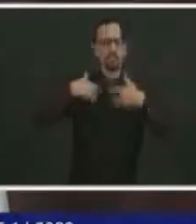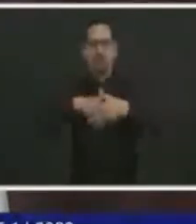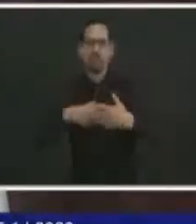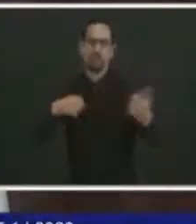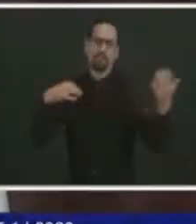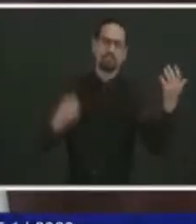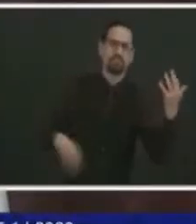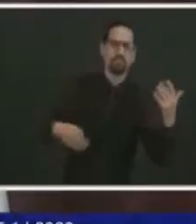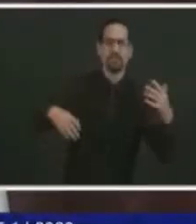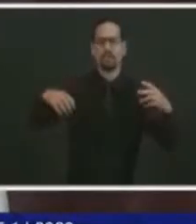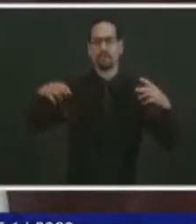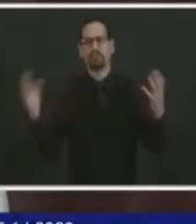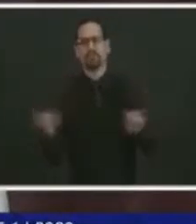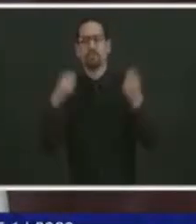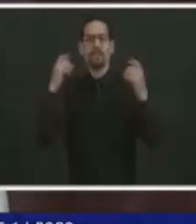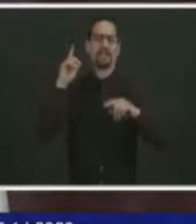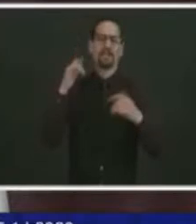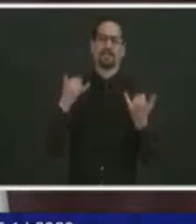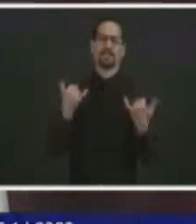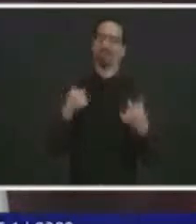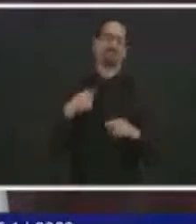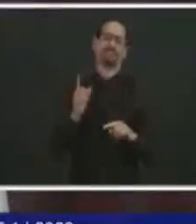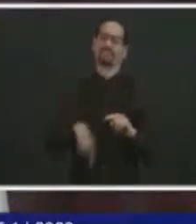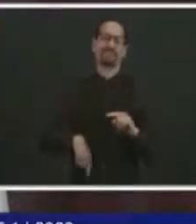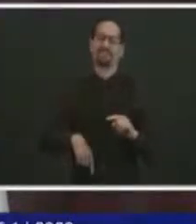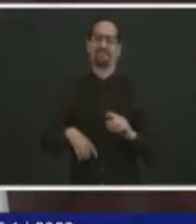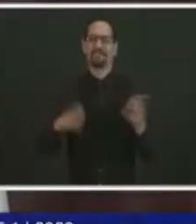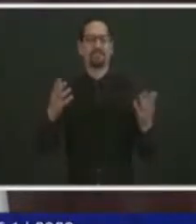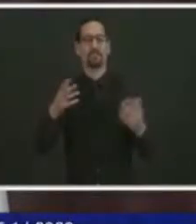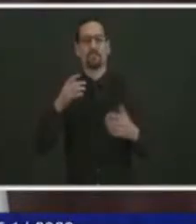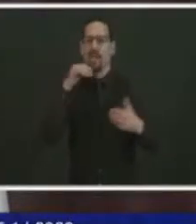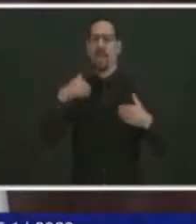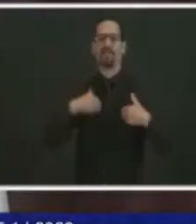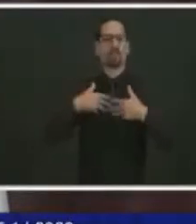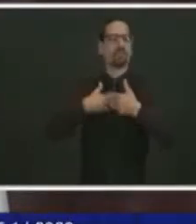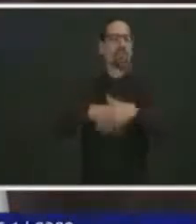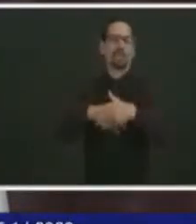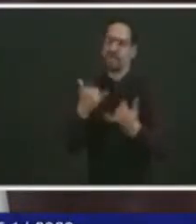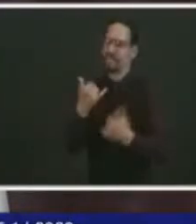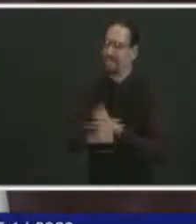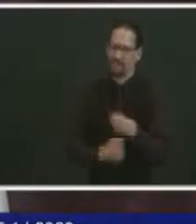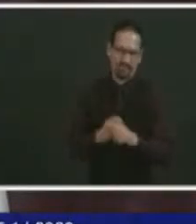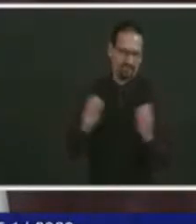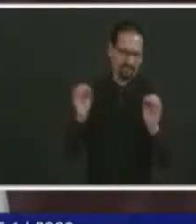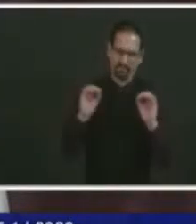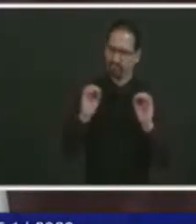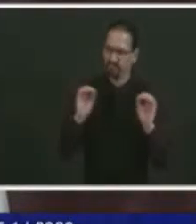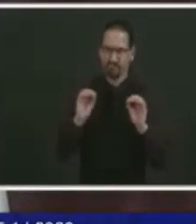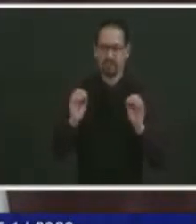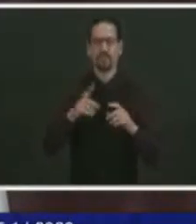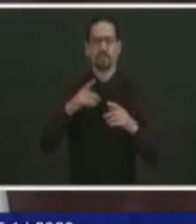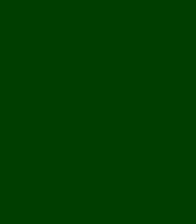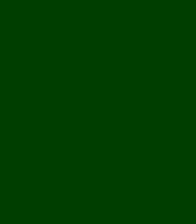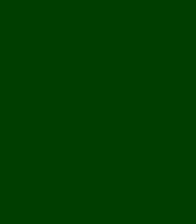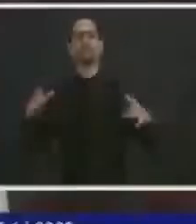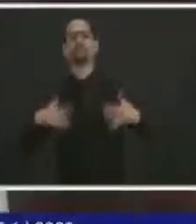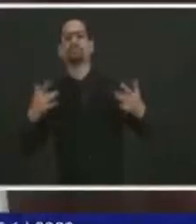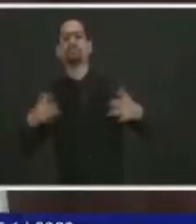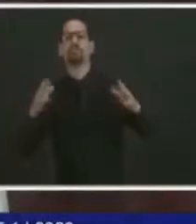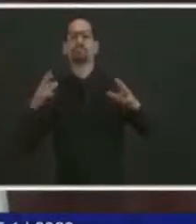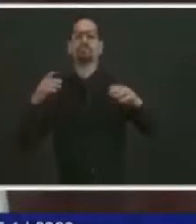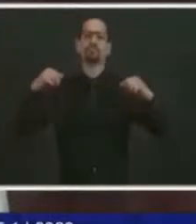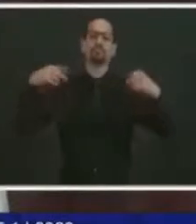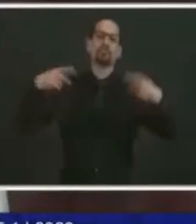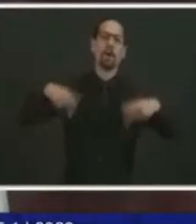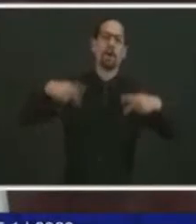groups. Obviously, we can't have a Pride parade or the day-long of events for the Pride Fest in Providence.